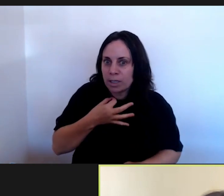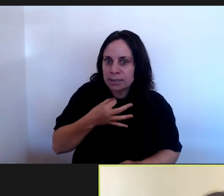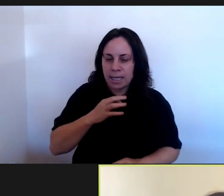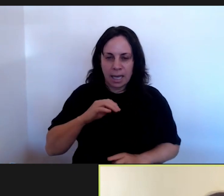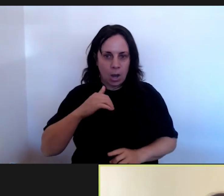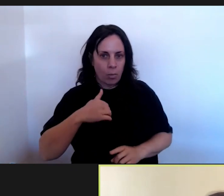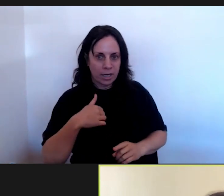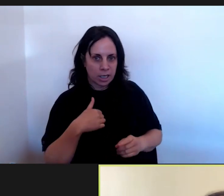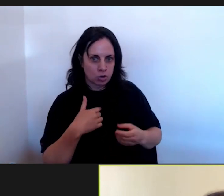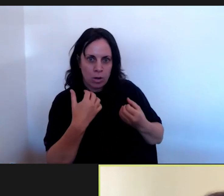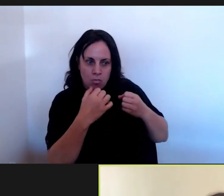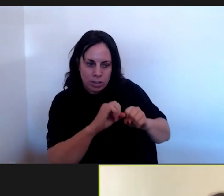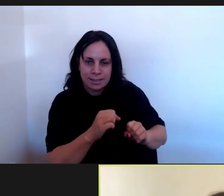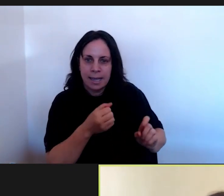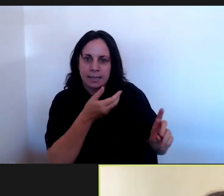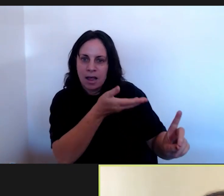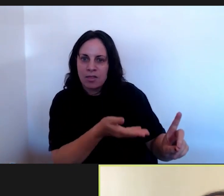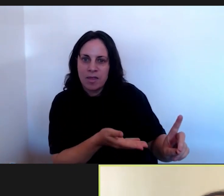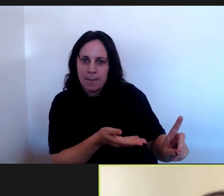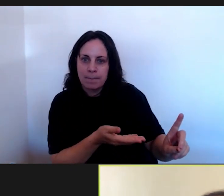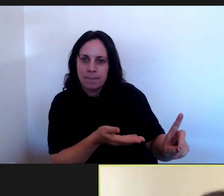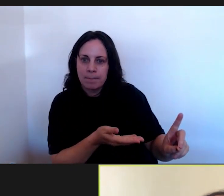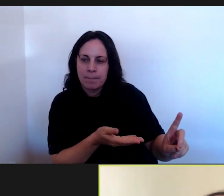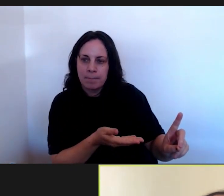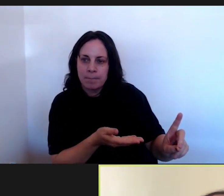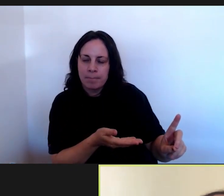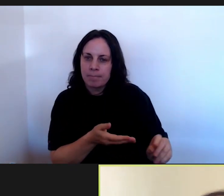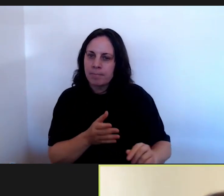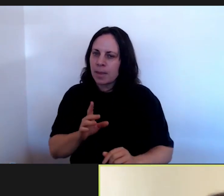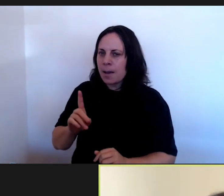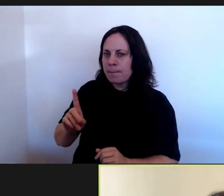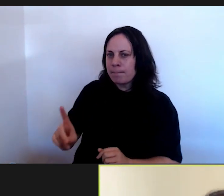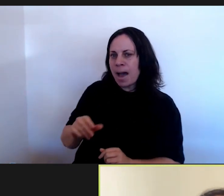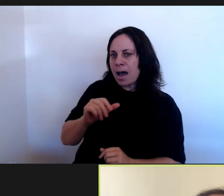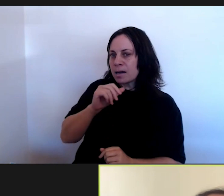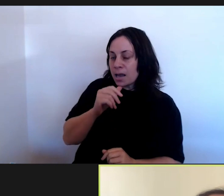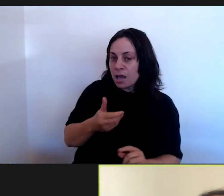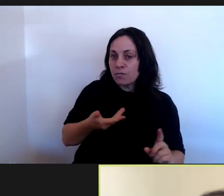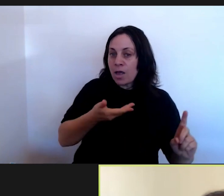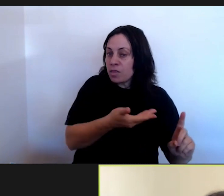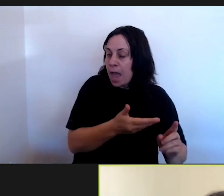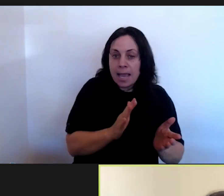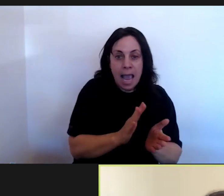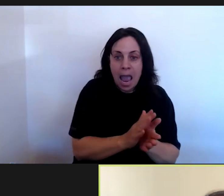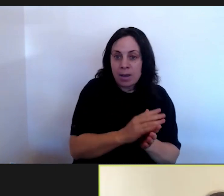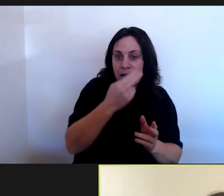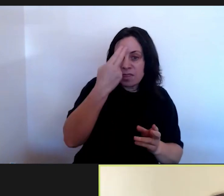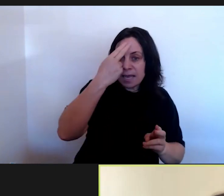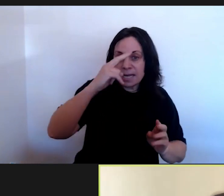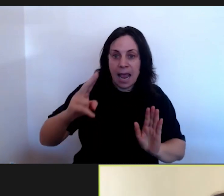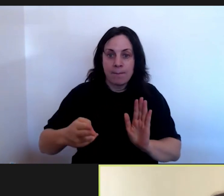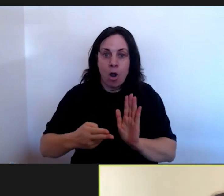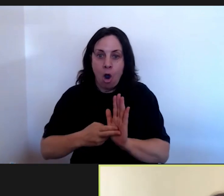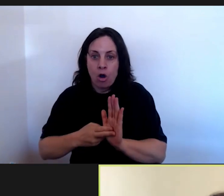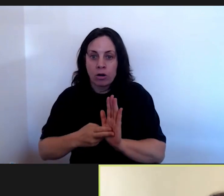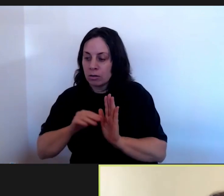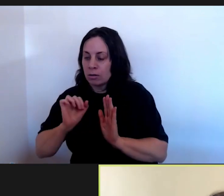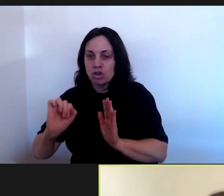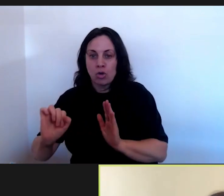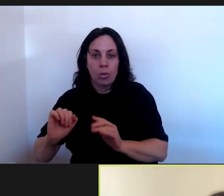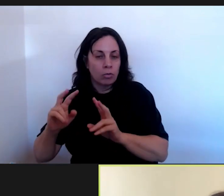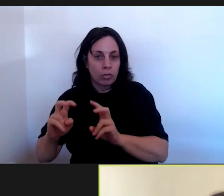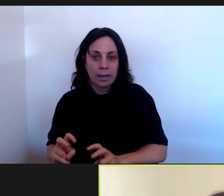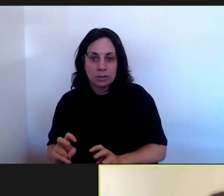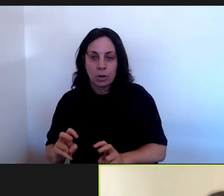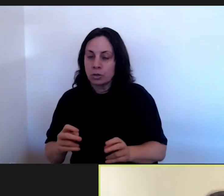I said, what if the people who you spoke to are willing to be acknowledged, willing to be expressed in your acknowledgement? Can